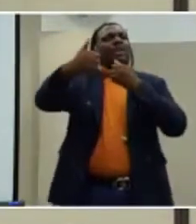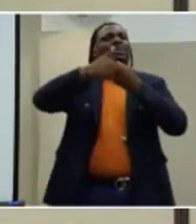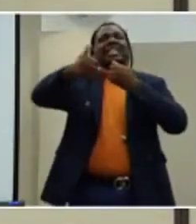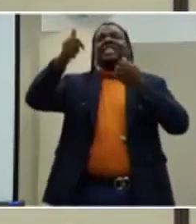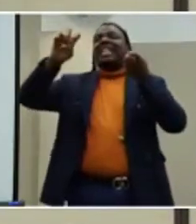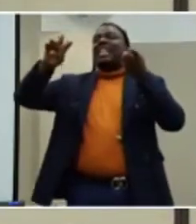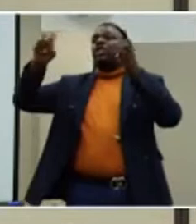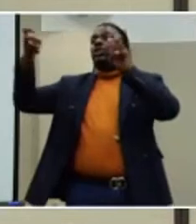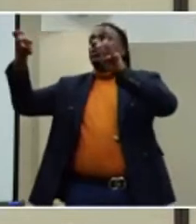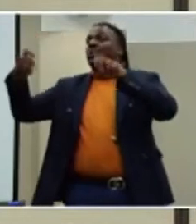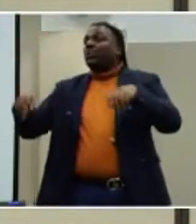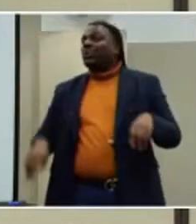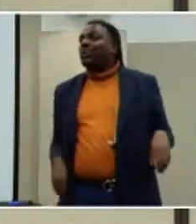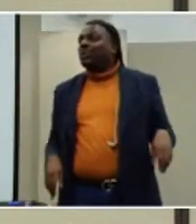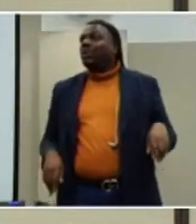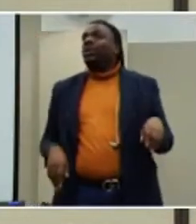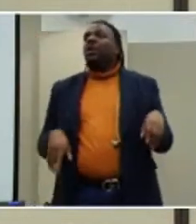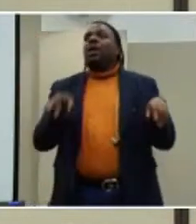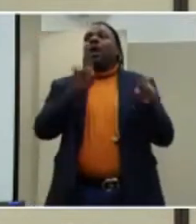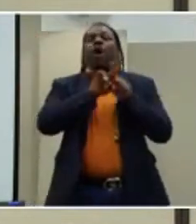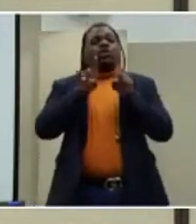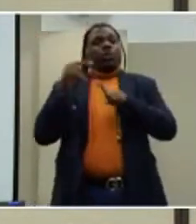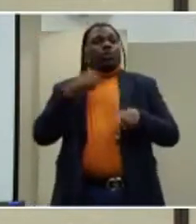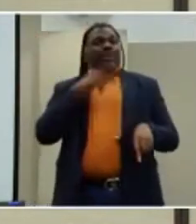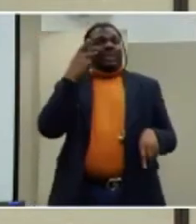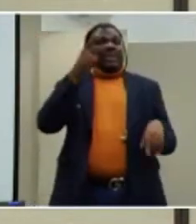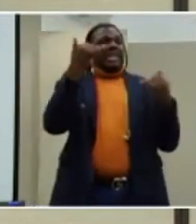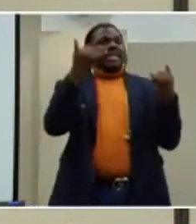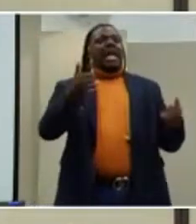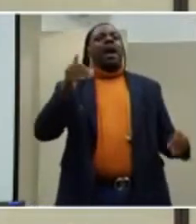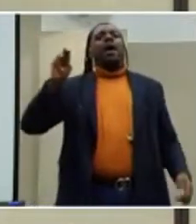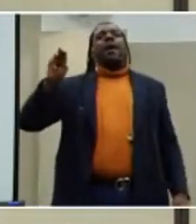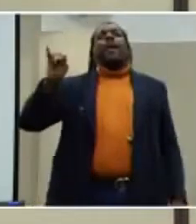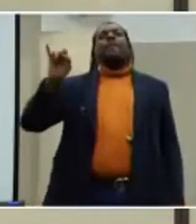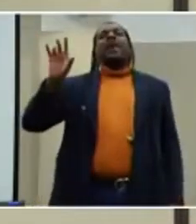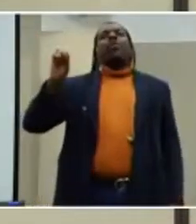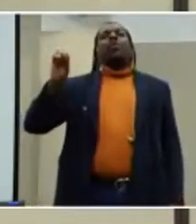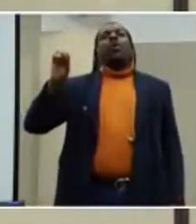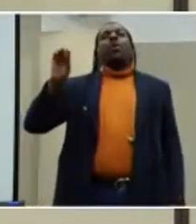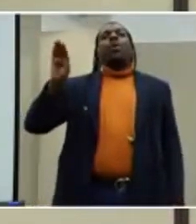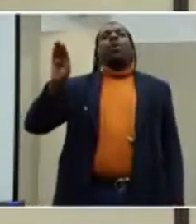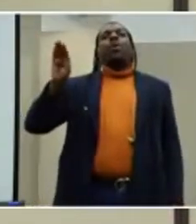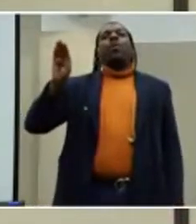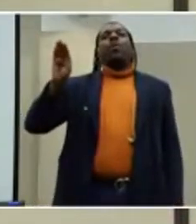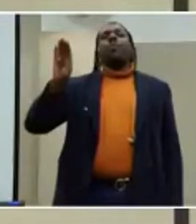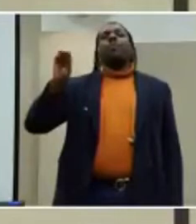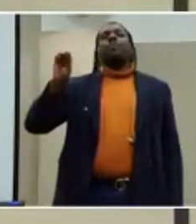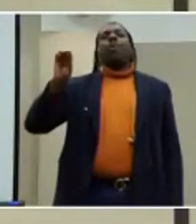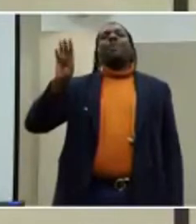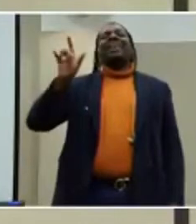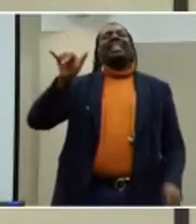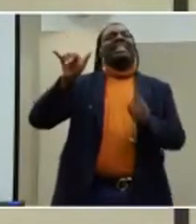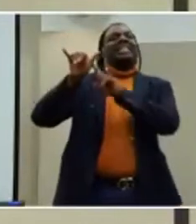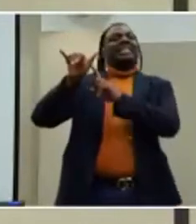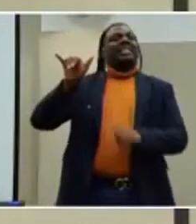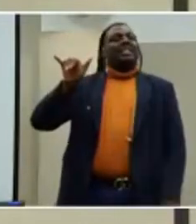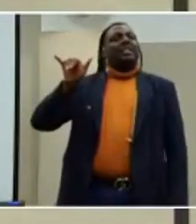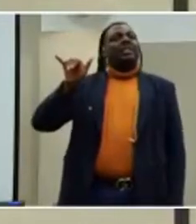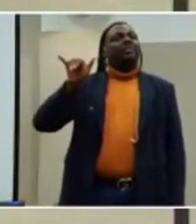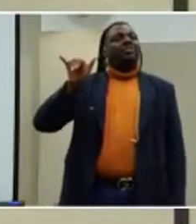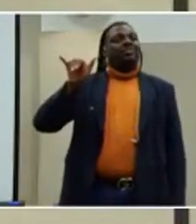there's also, we're seeing now micro-mobility filling in those first mile, last mile